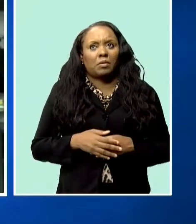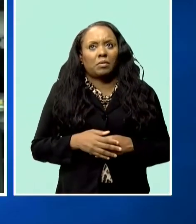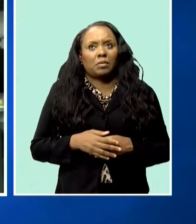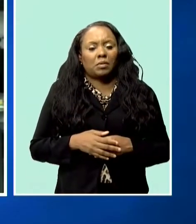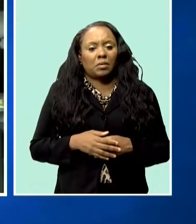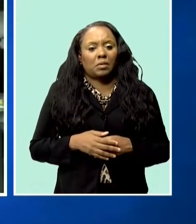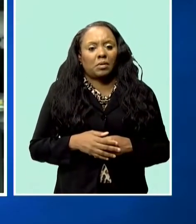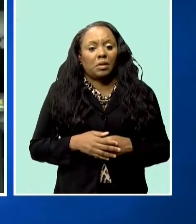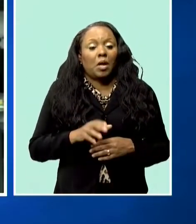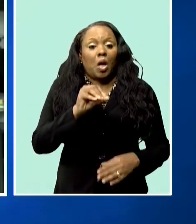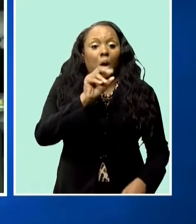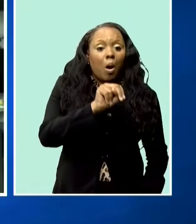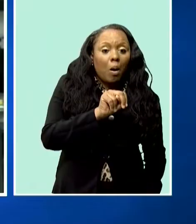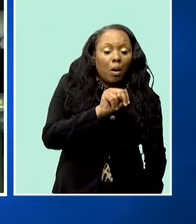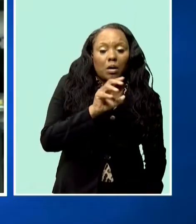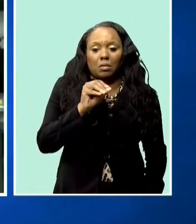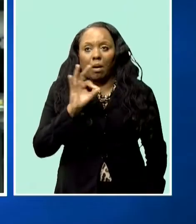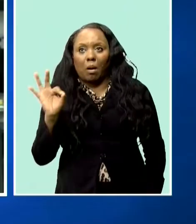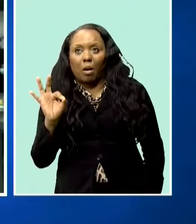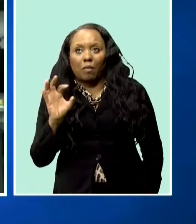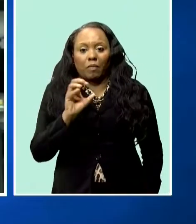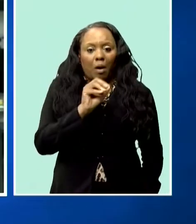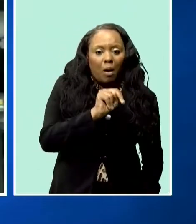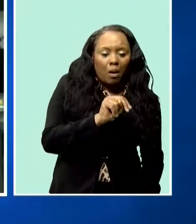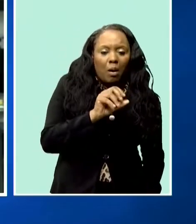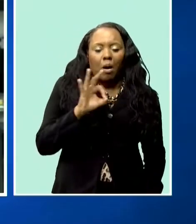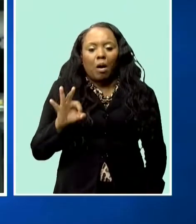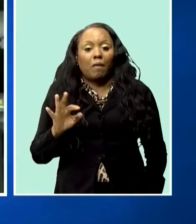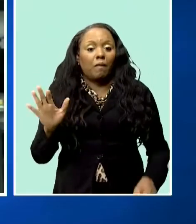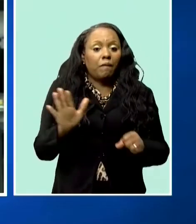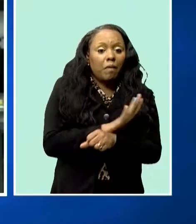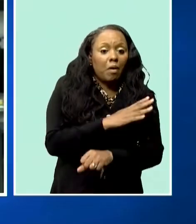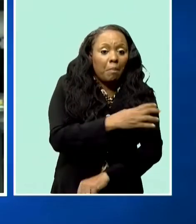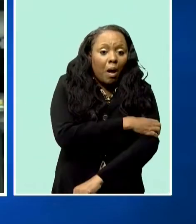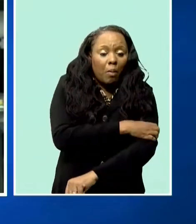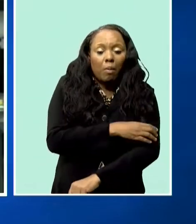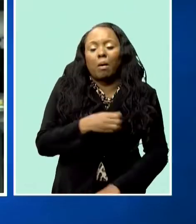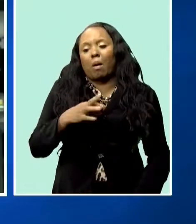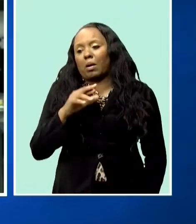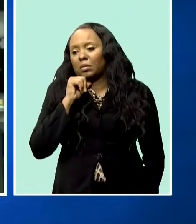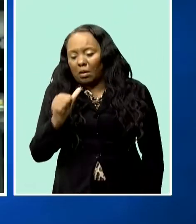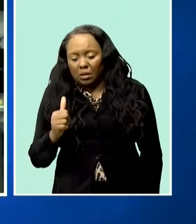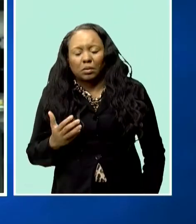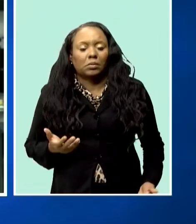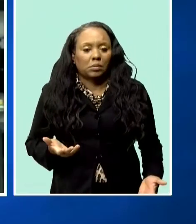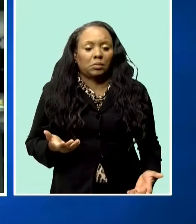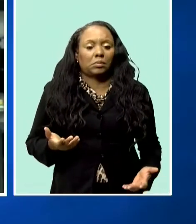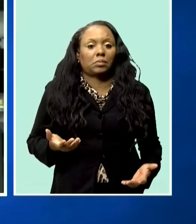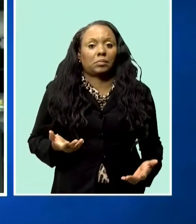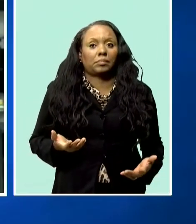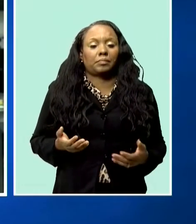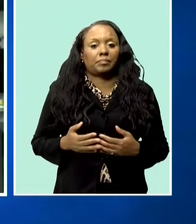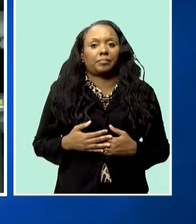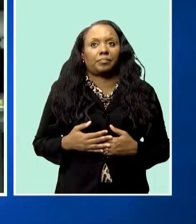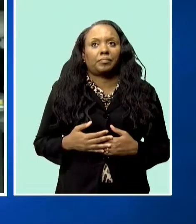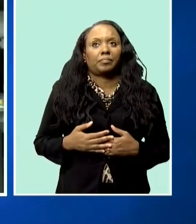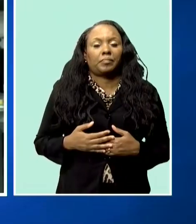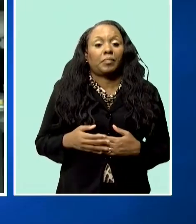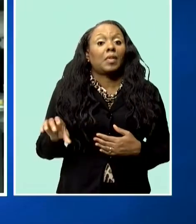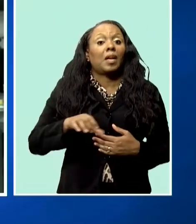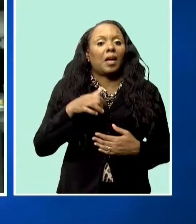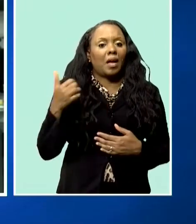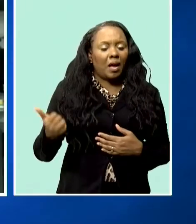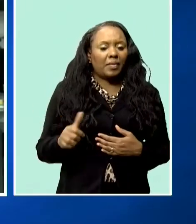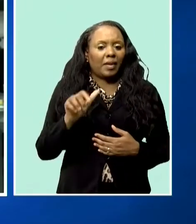call it. They're either on or off. So they're either working at full power or they're not once you have them in operation. The inverter unit, these